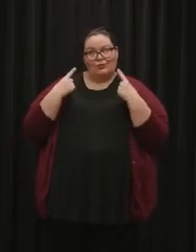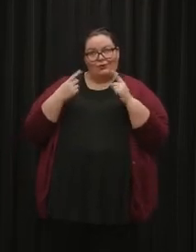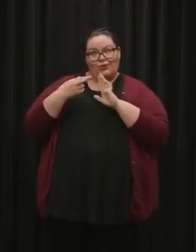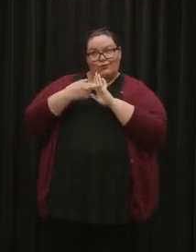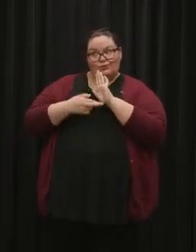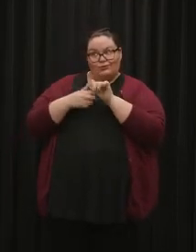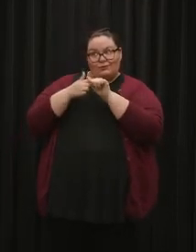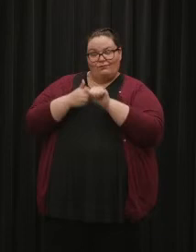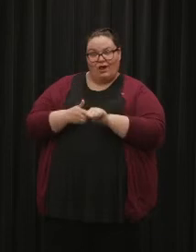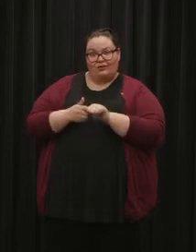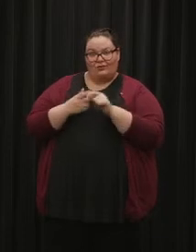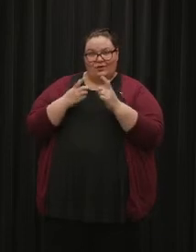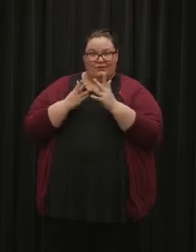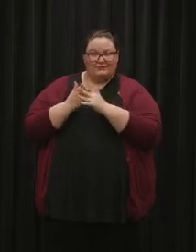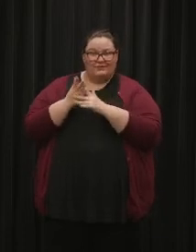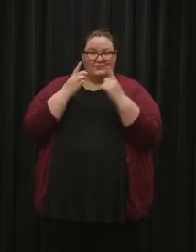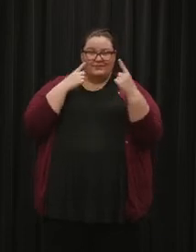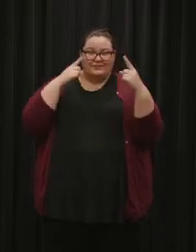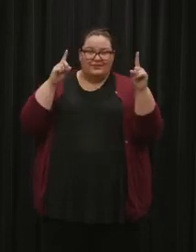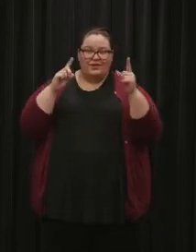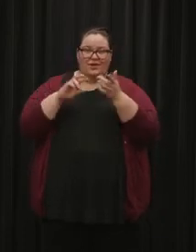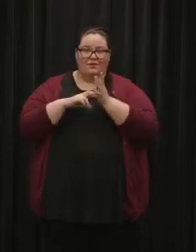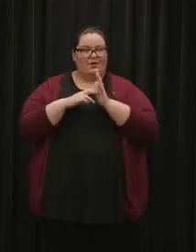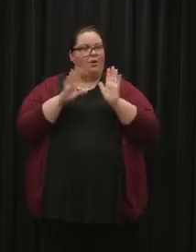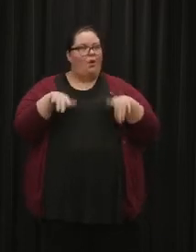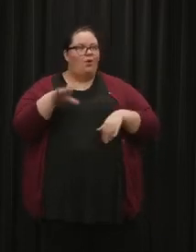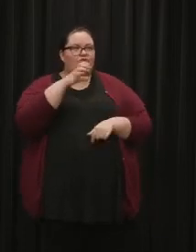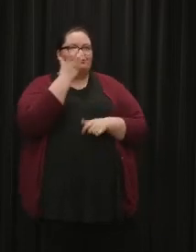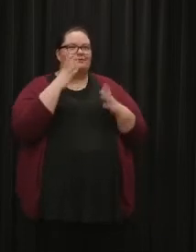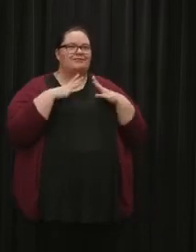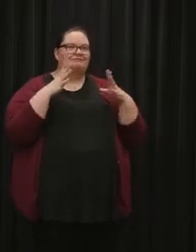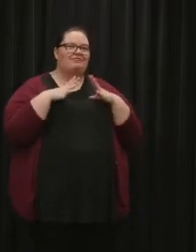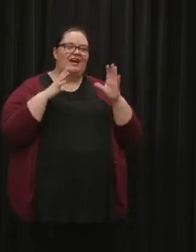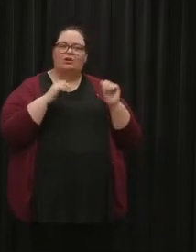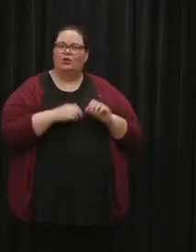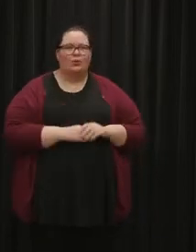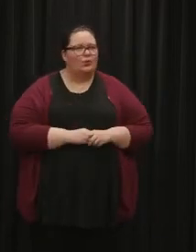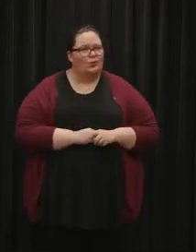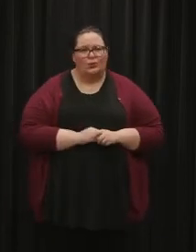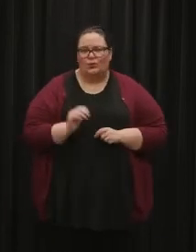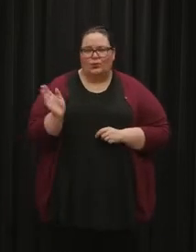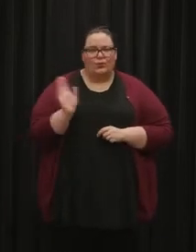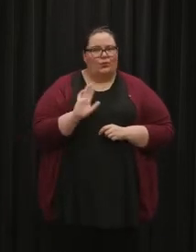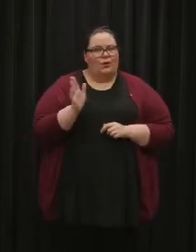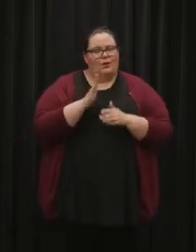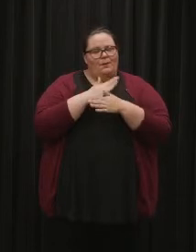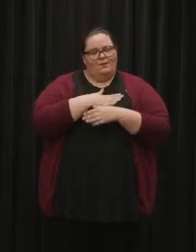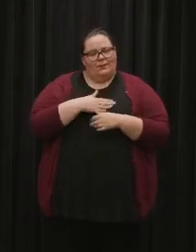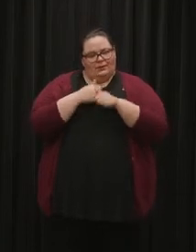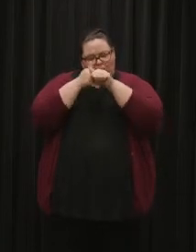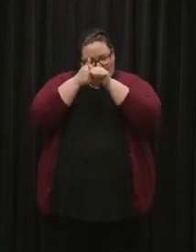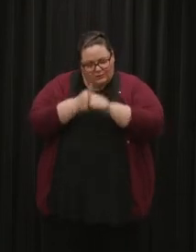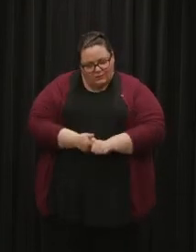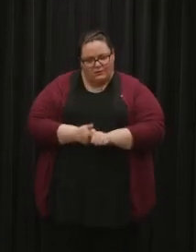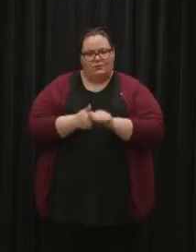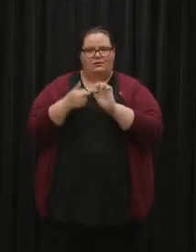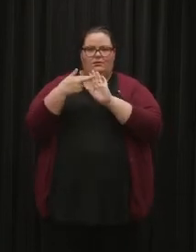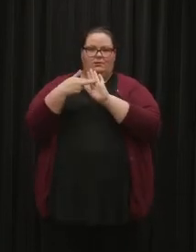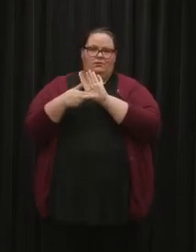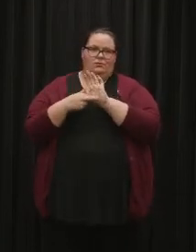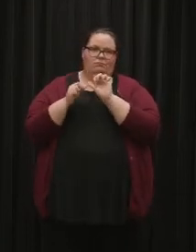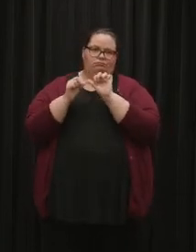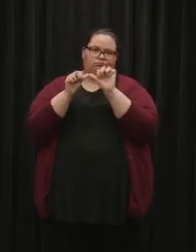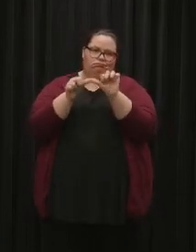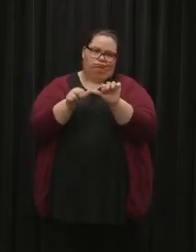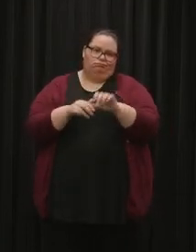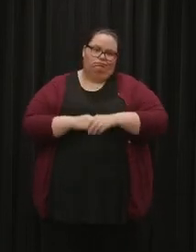far, and now is not the time to give up or for us to lose our focus. Please continue to step up